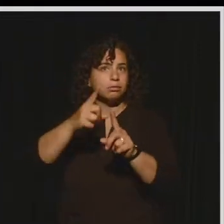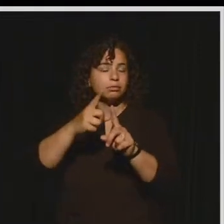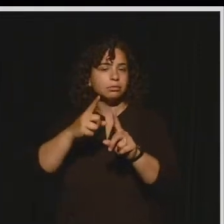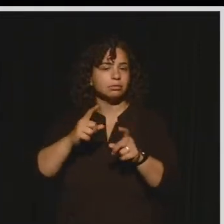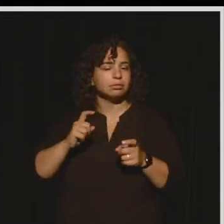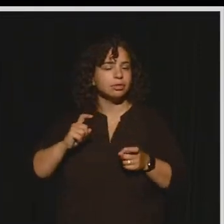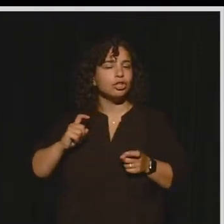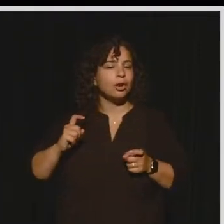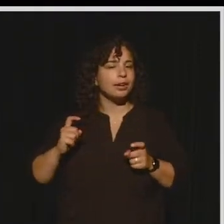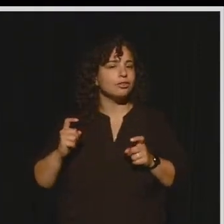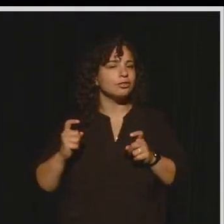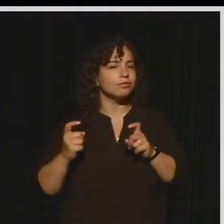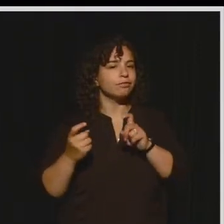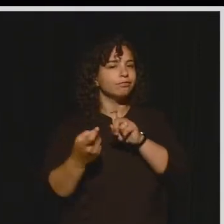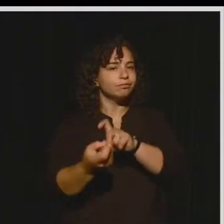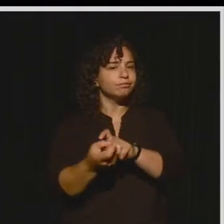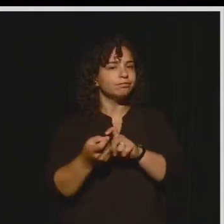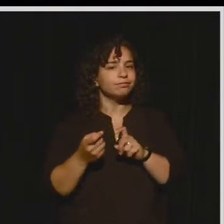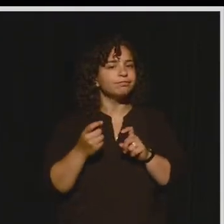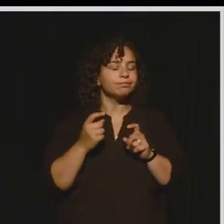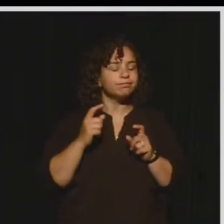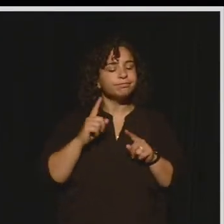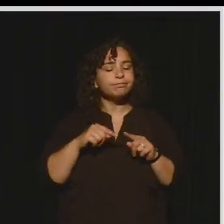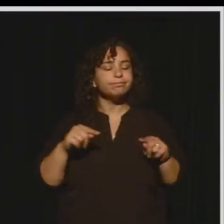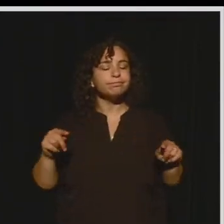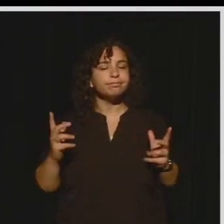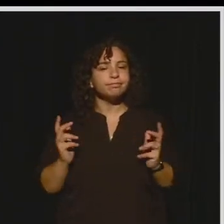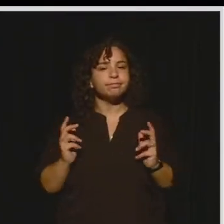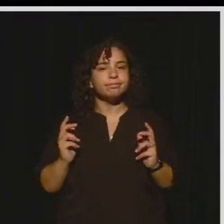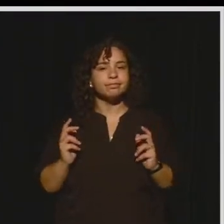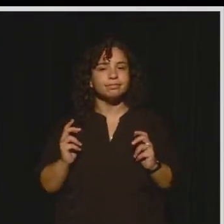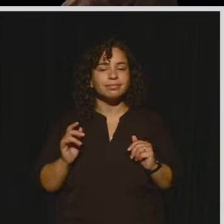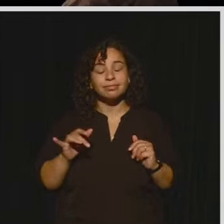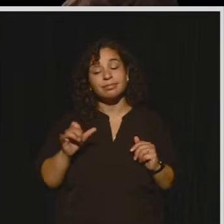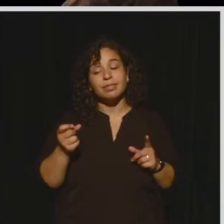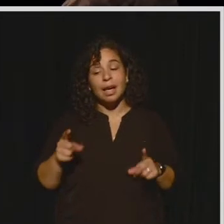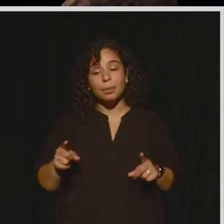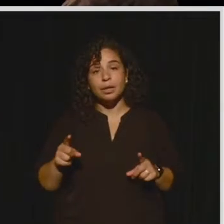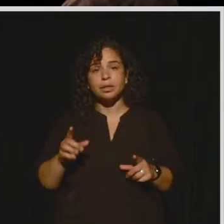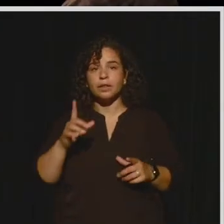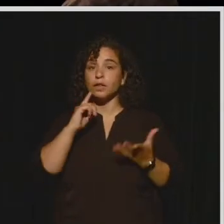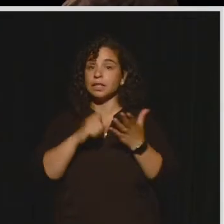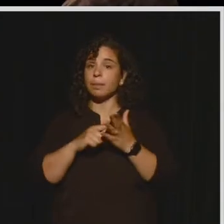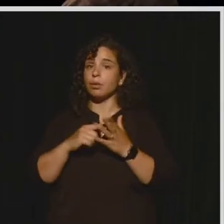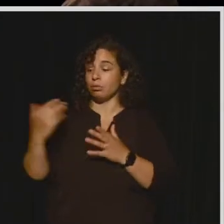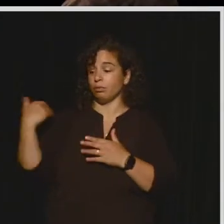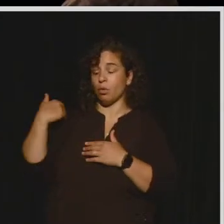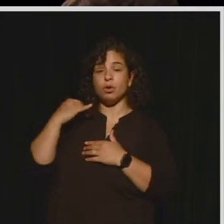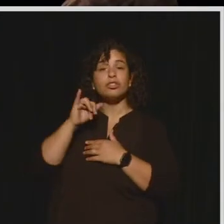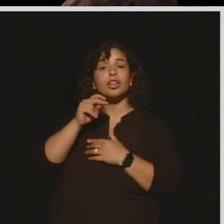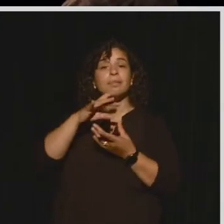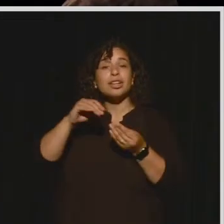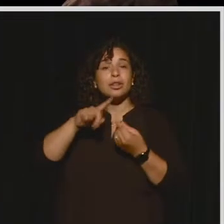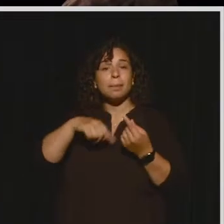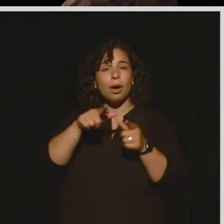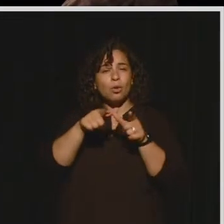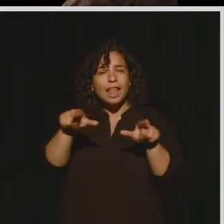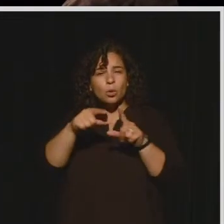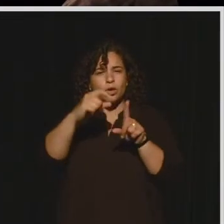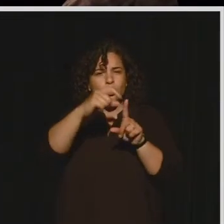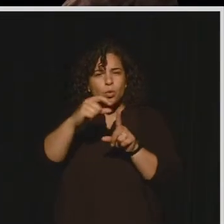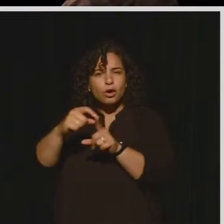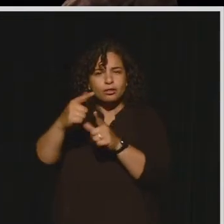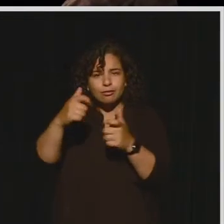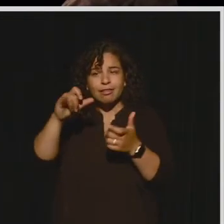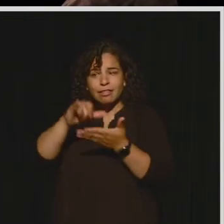have changed on some things. Certainly, some of it is language. You know, I struggle.